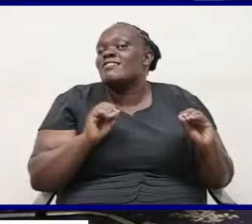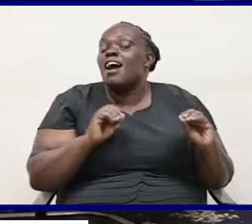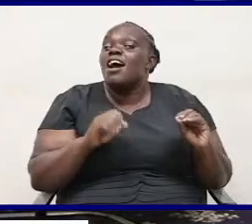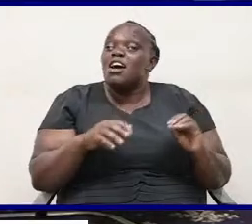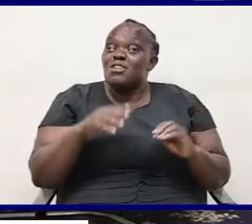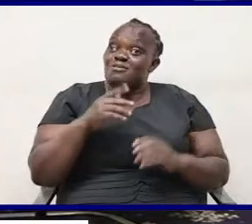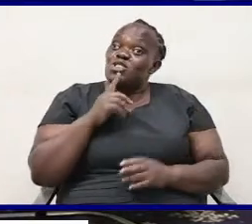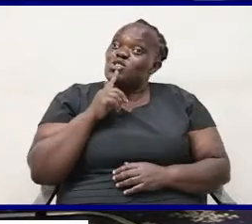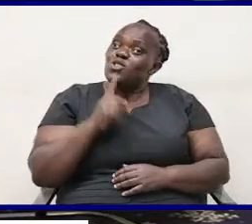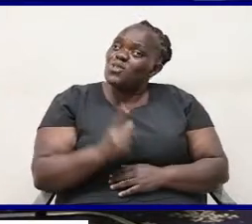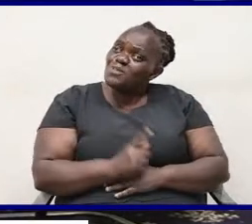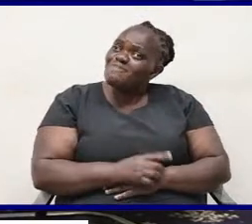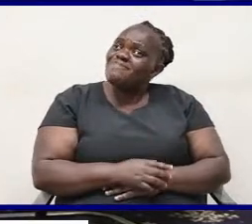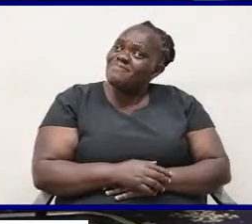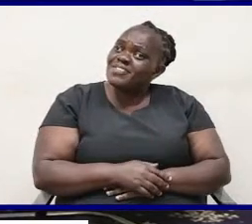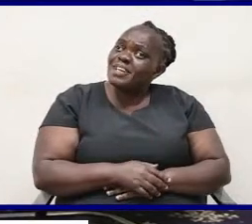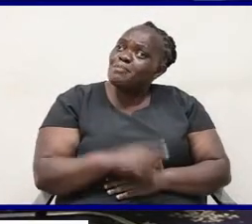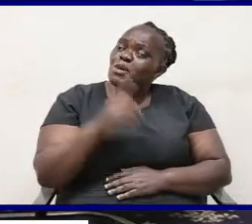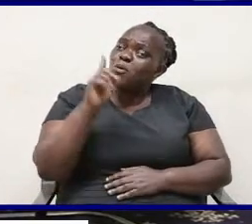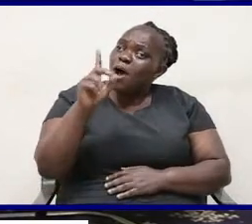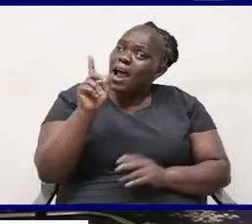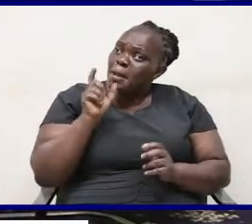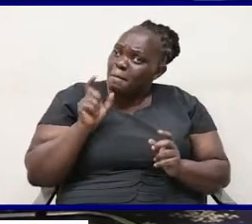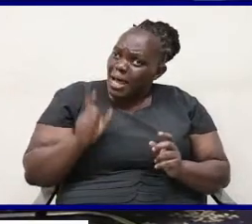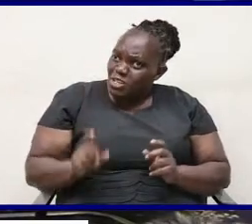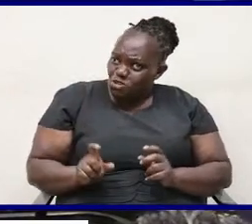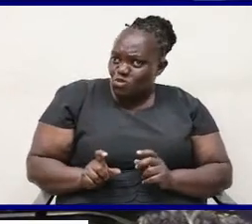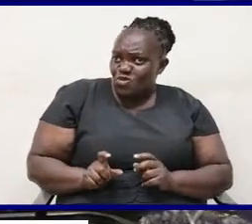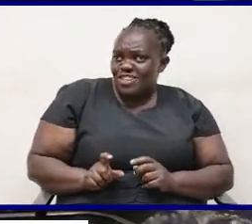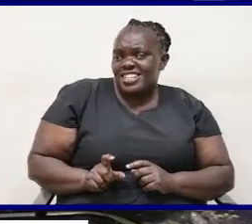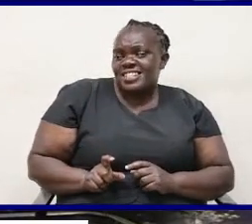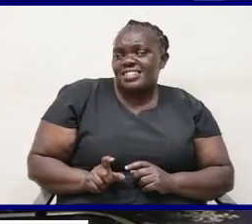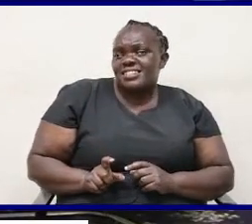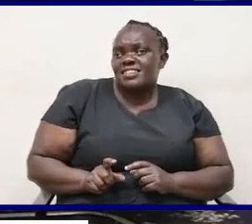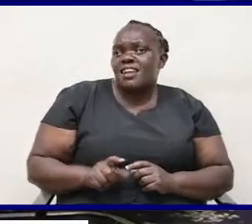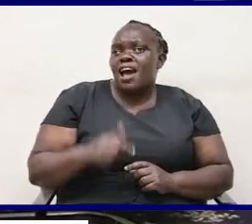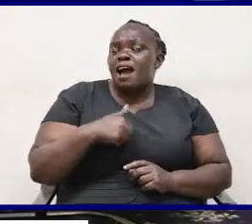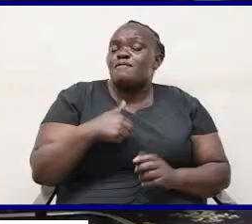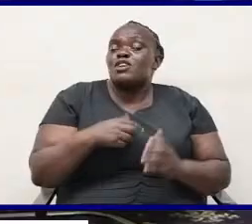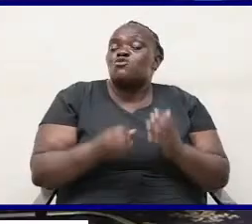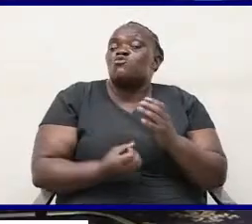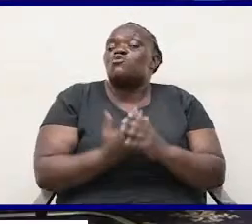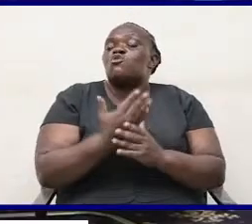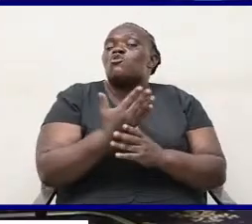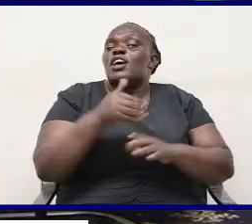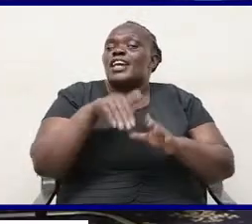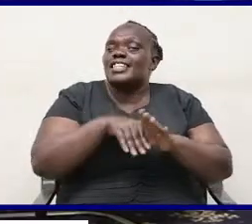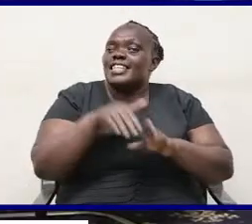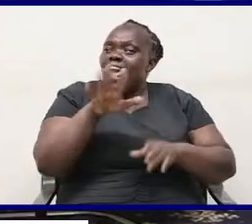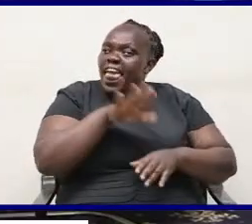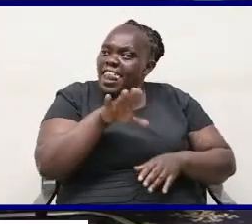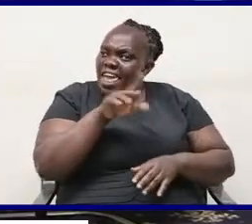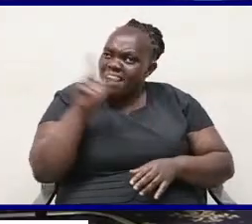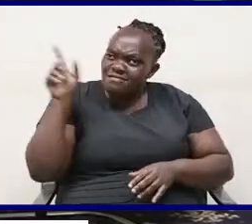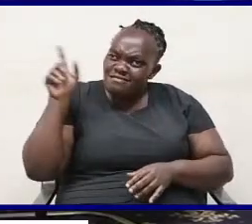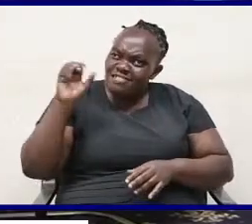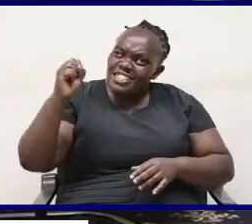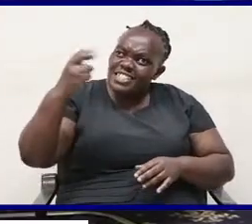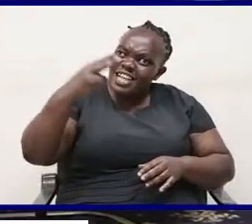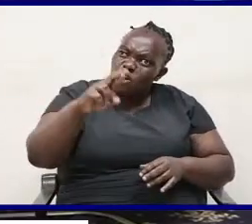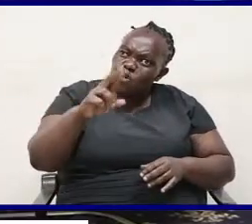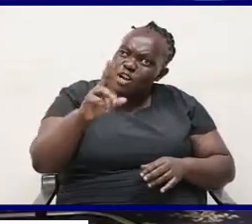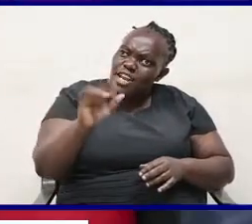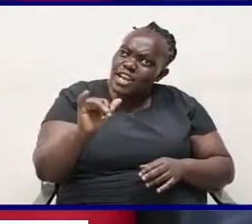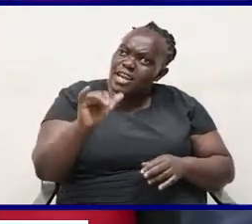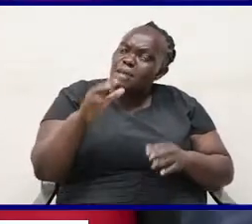Yeah, so I am one person, of course, having grown up in Shaurimoyo and